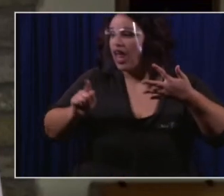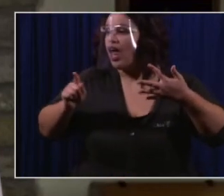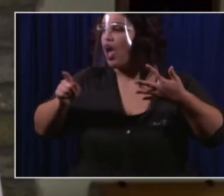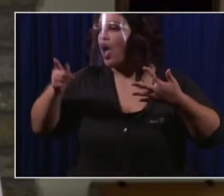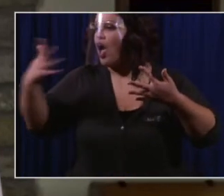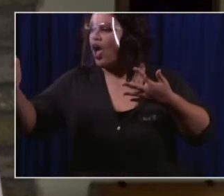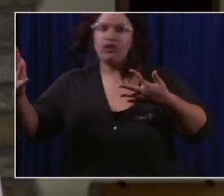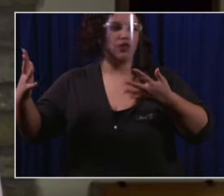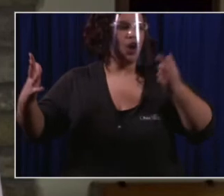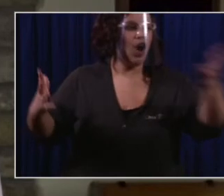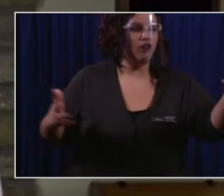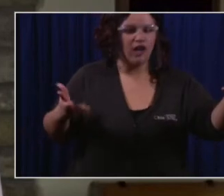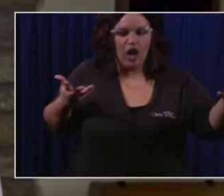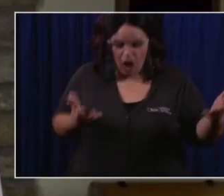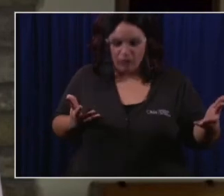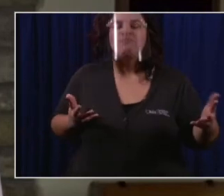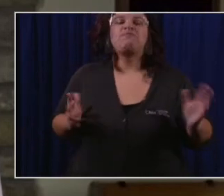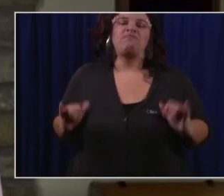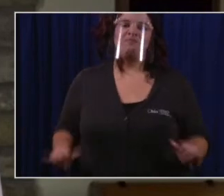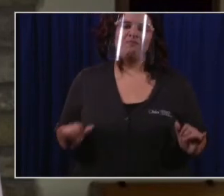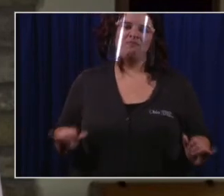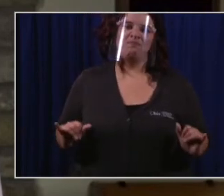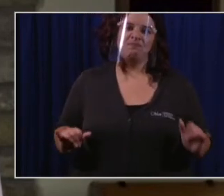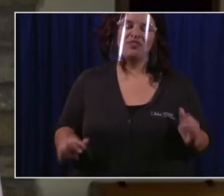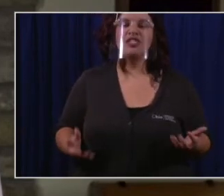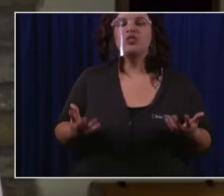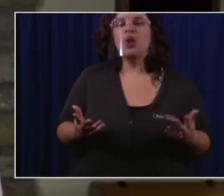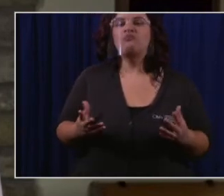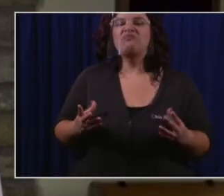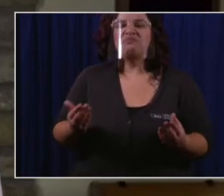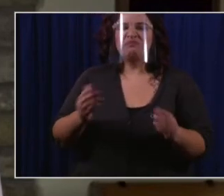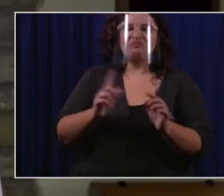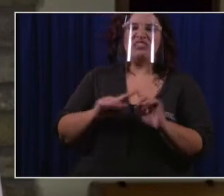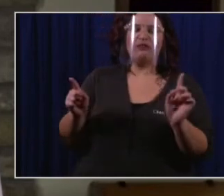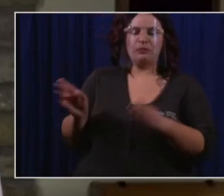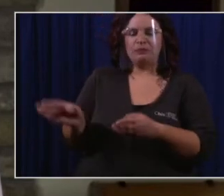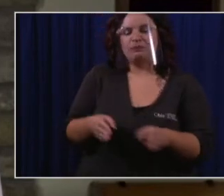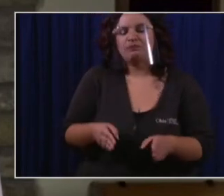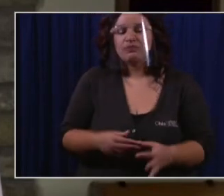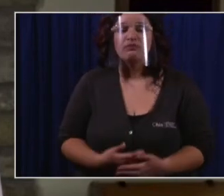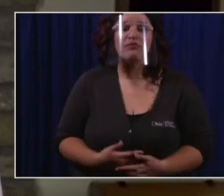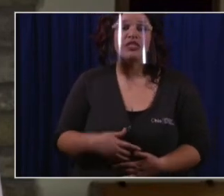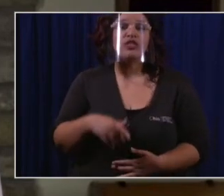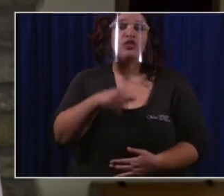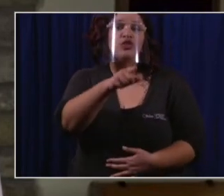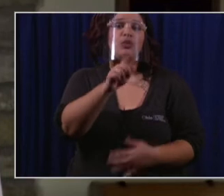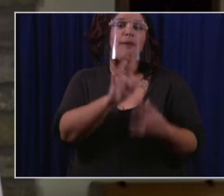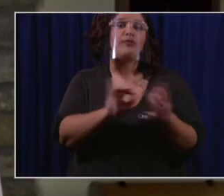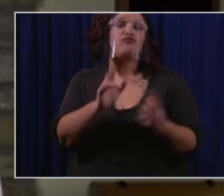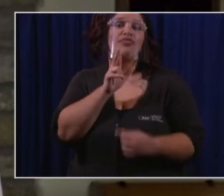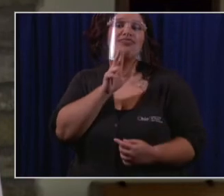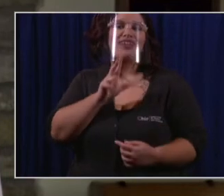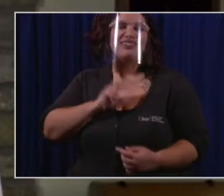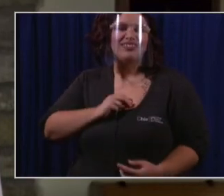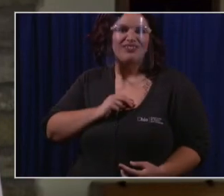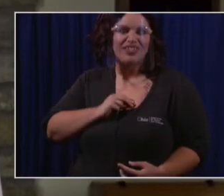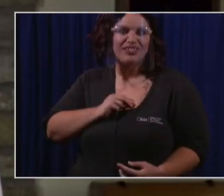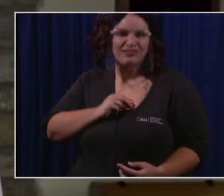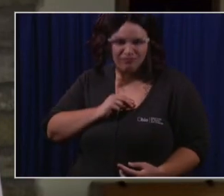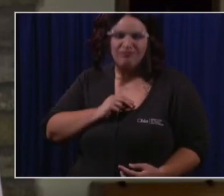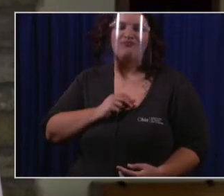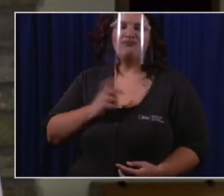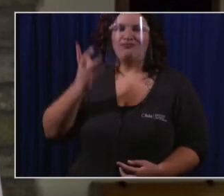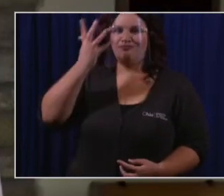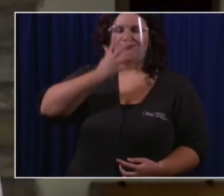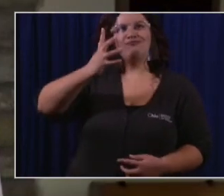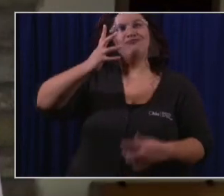You talk about Thanksgiving can be done, but done differently. what do you think your Thanksgiving is going to look like this